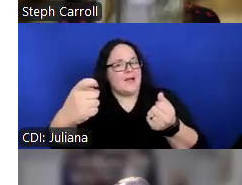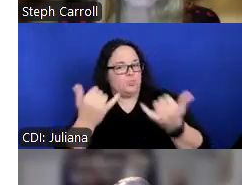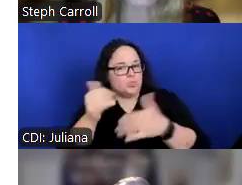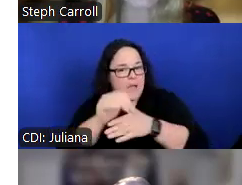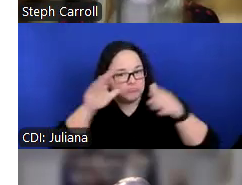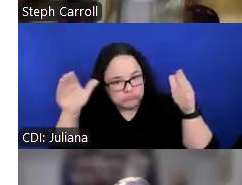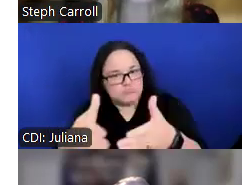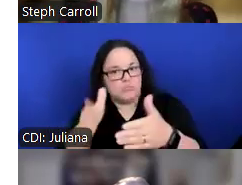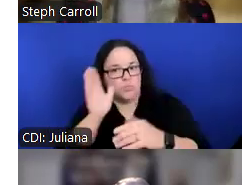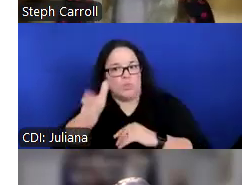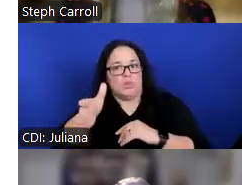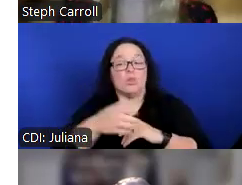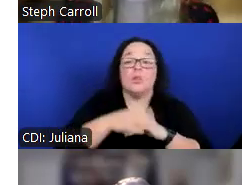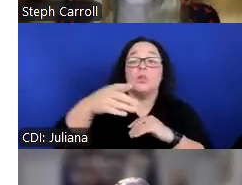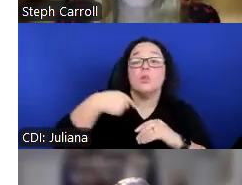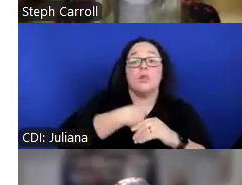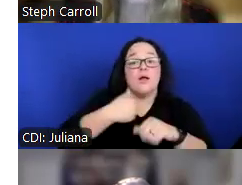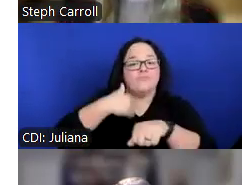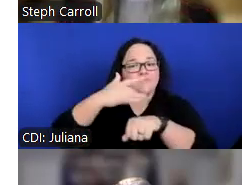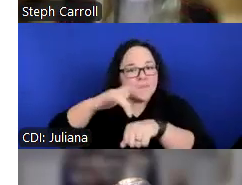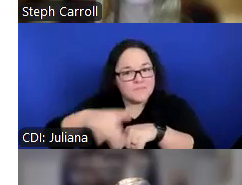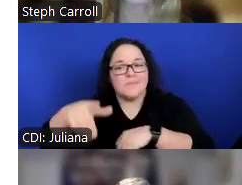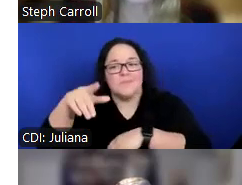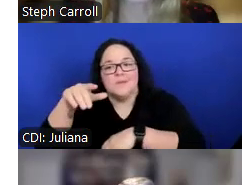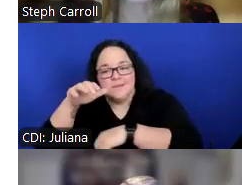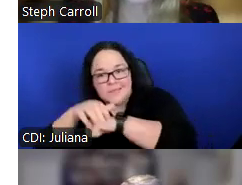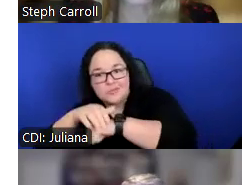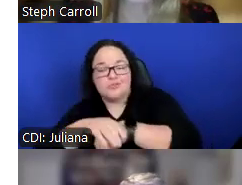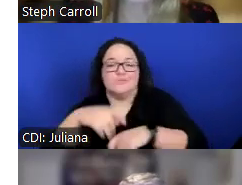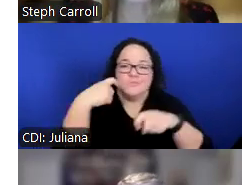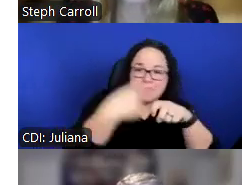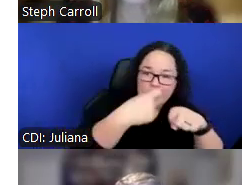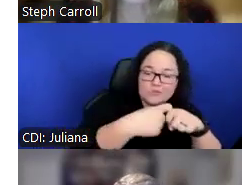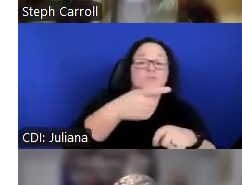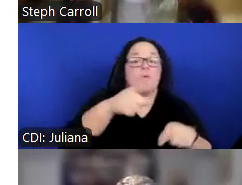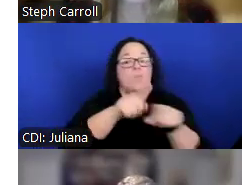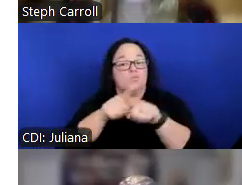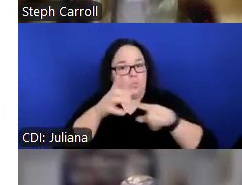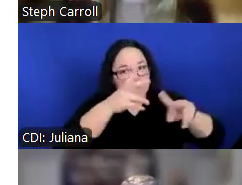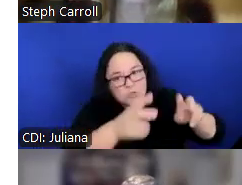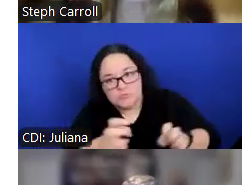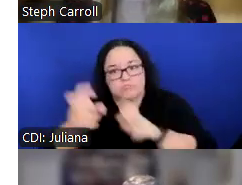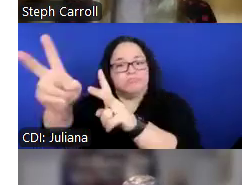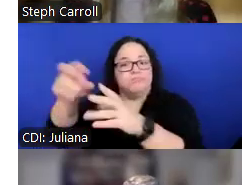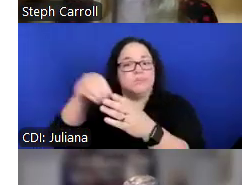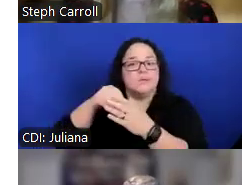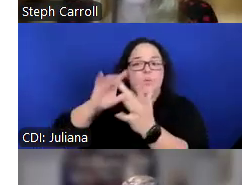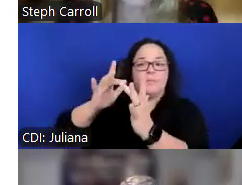our website and those of our partners. Please let us know if there's another language that you or your community